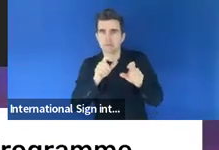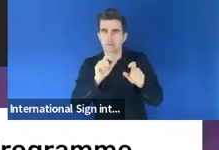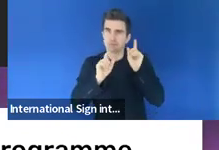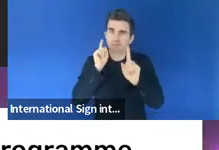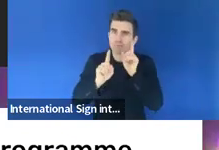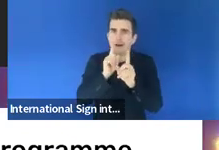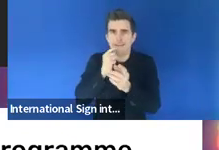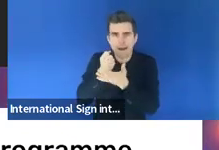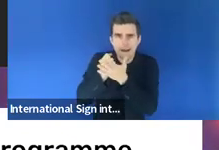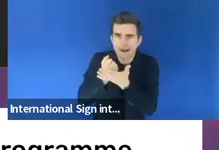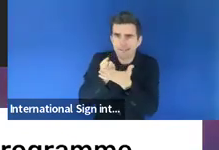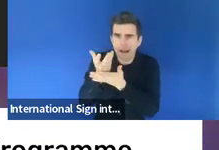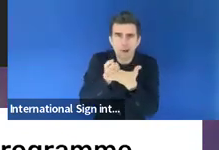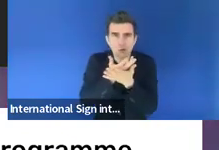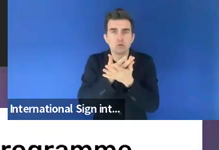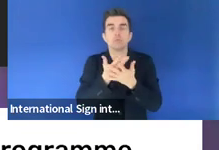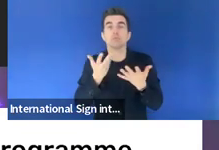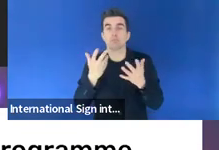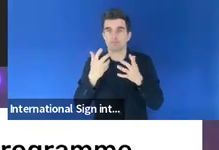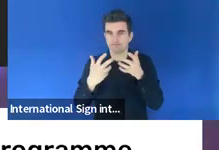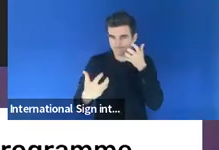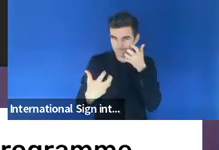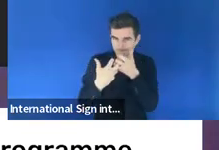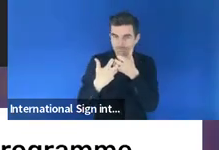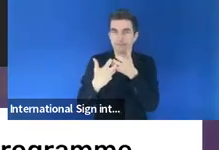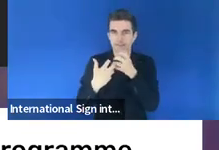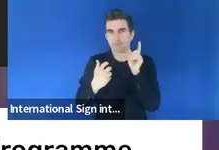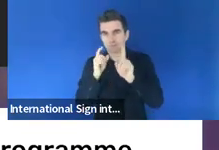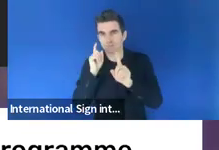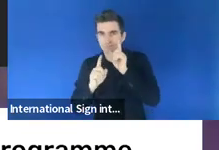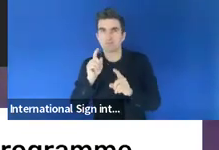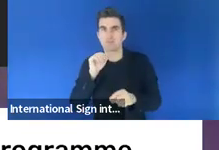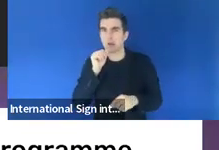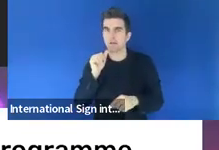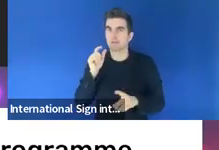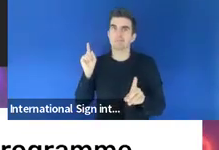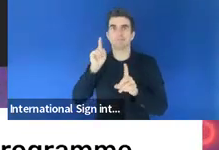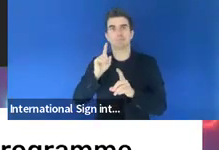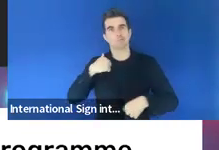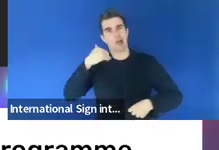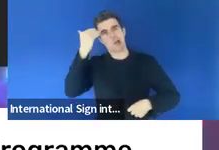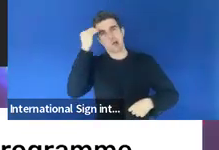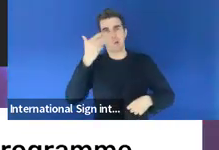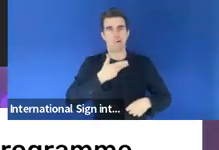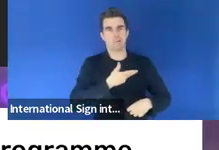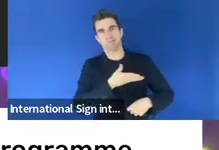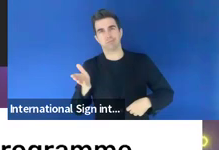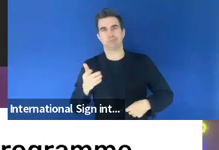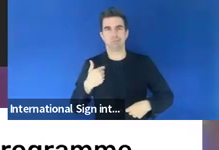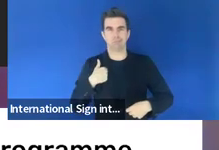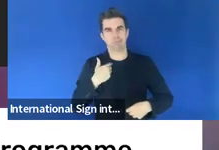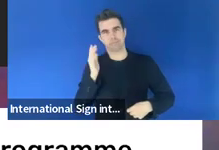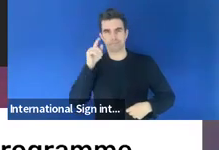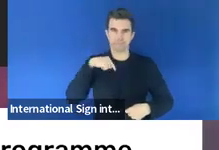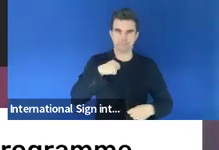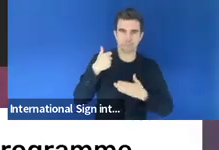advisors who know the work that you're doing and can help move you forward. Number four, you're going to get really, really excellent pitch training that I